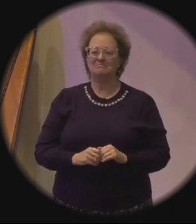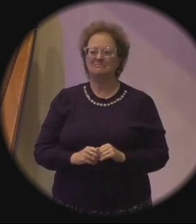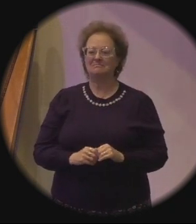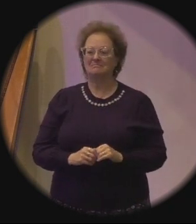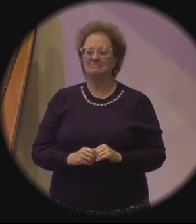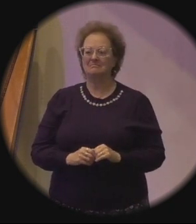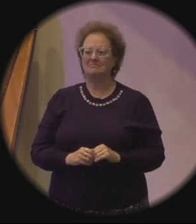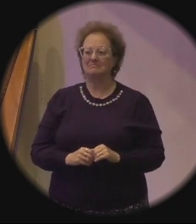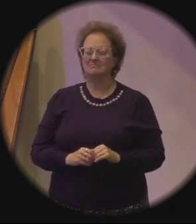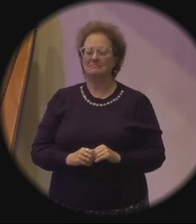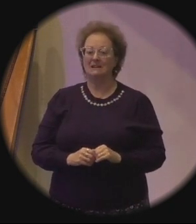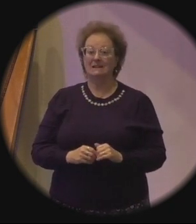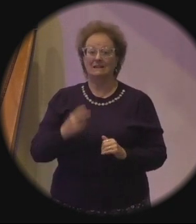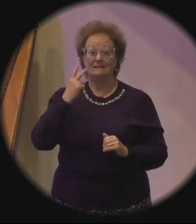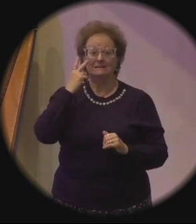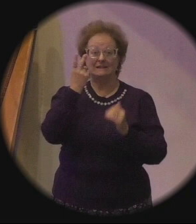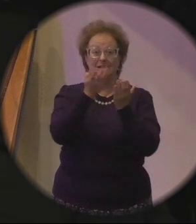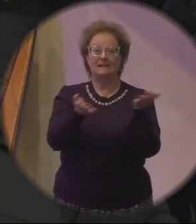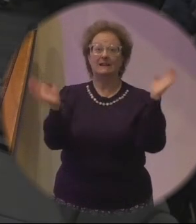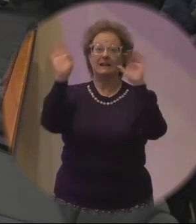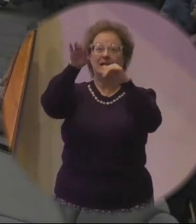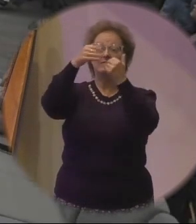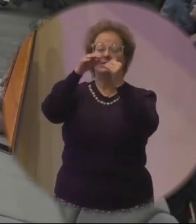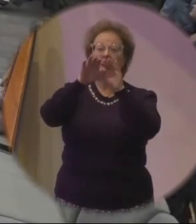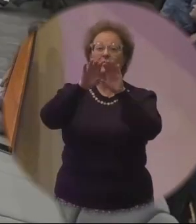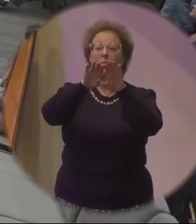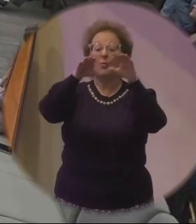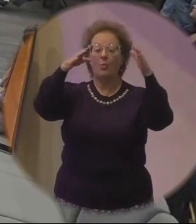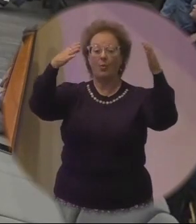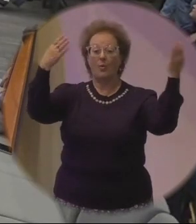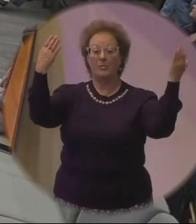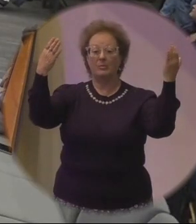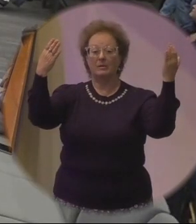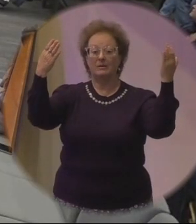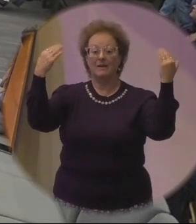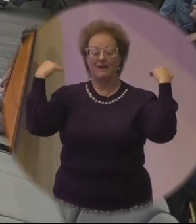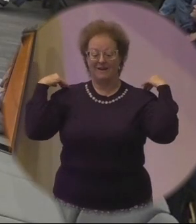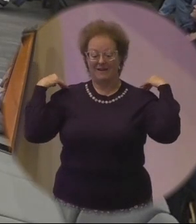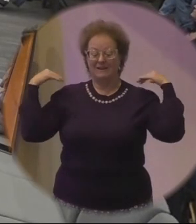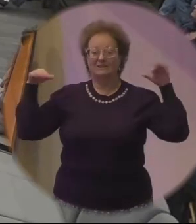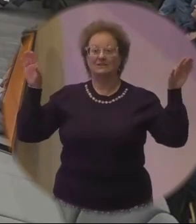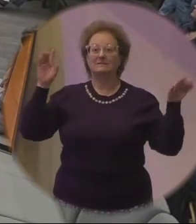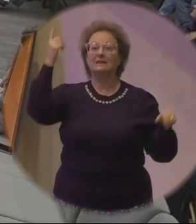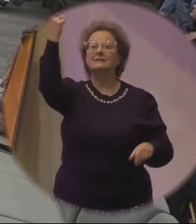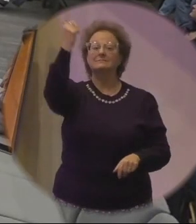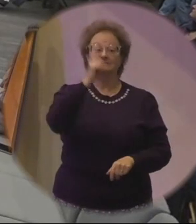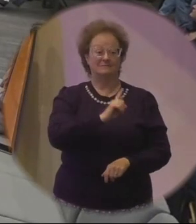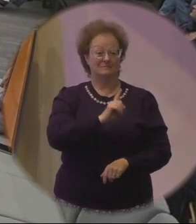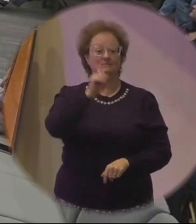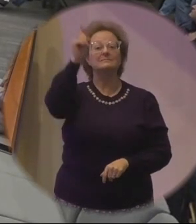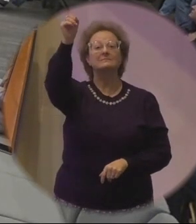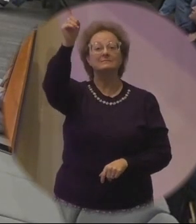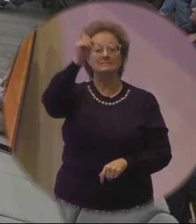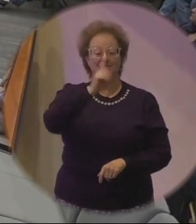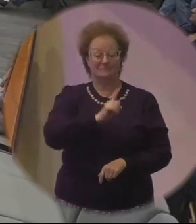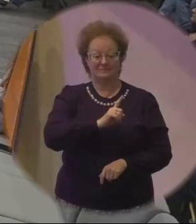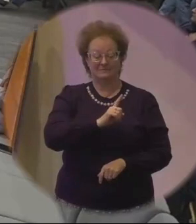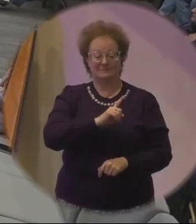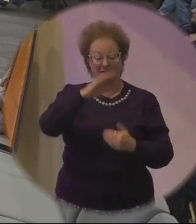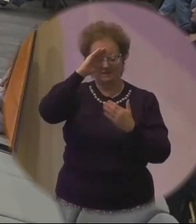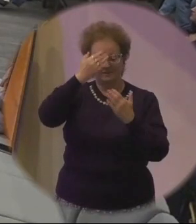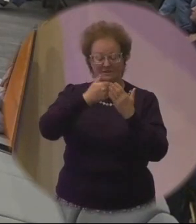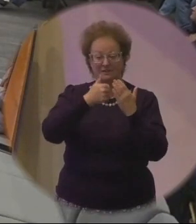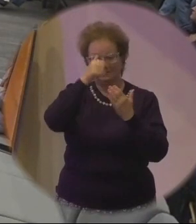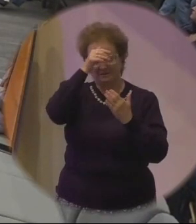to Nathanael. He says, you will see heaven opened and the angels of God ascending and descending on the Son of Man.